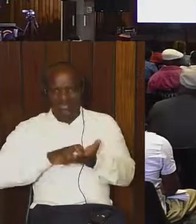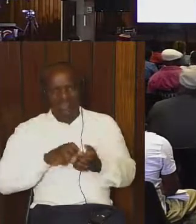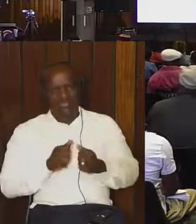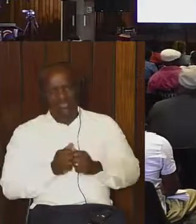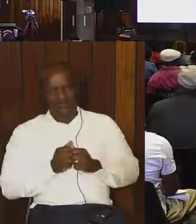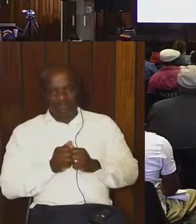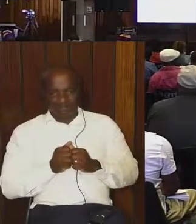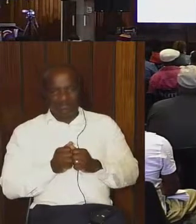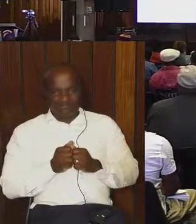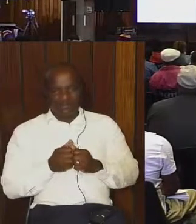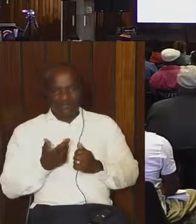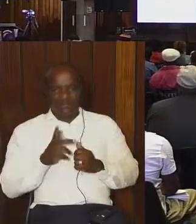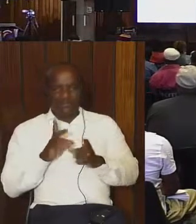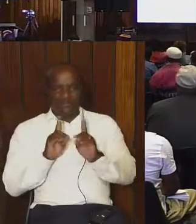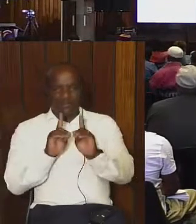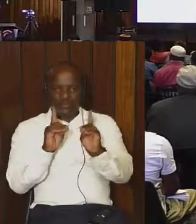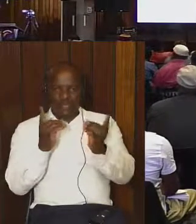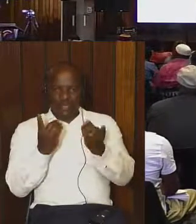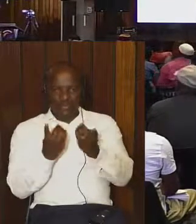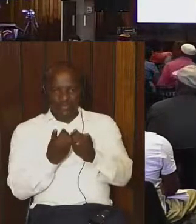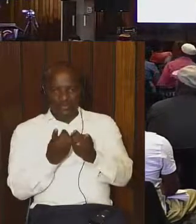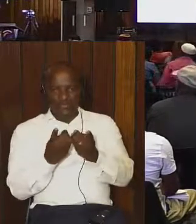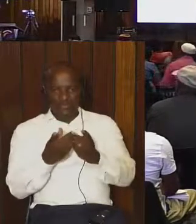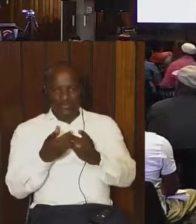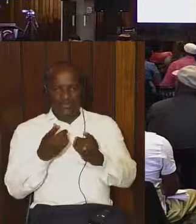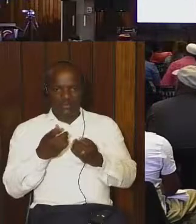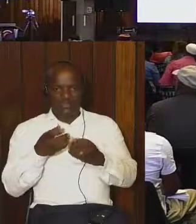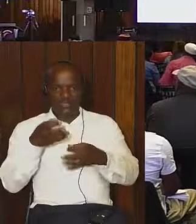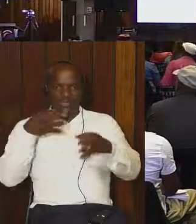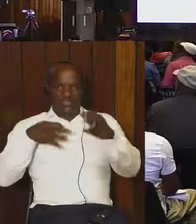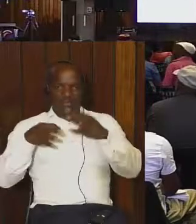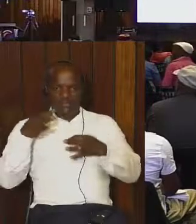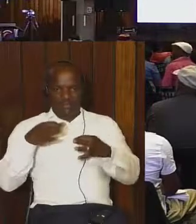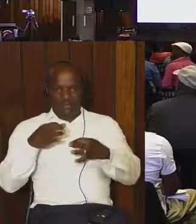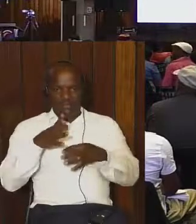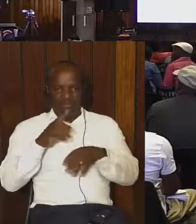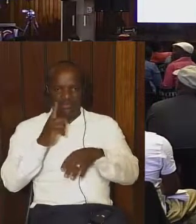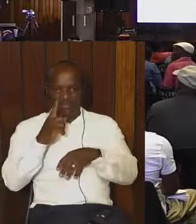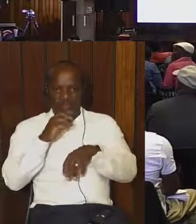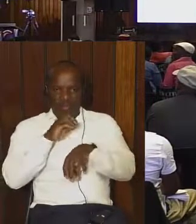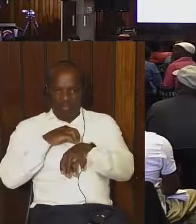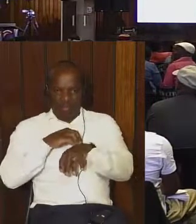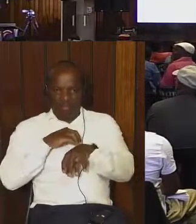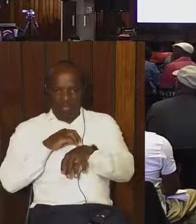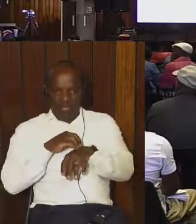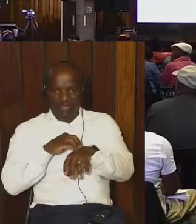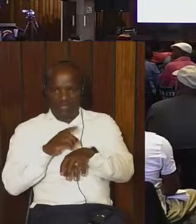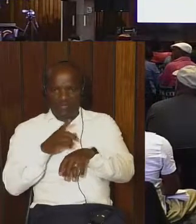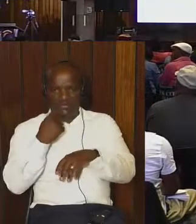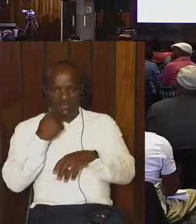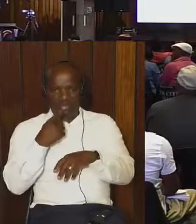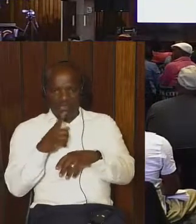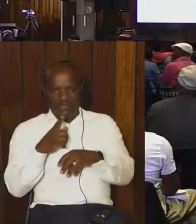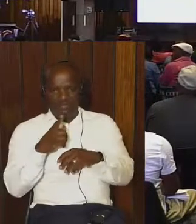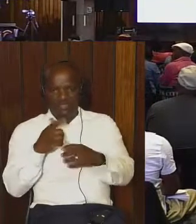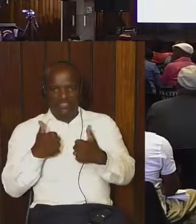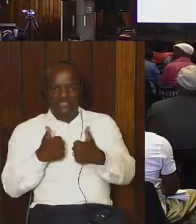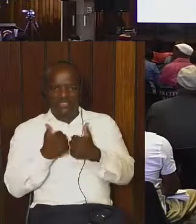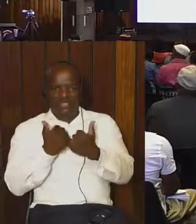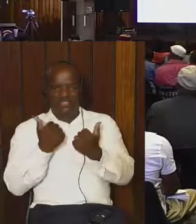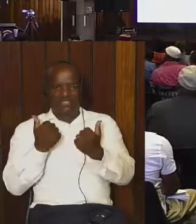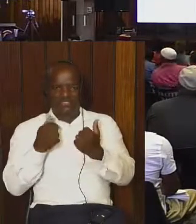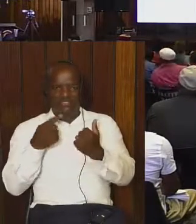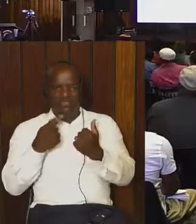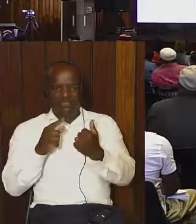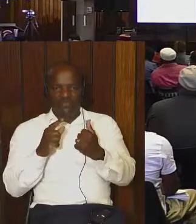actually, the department has indicated that there's only one problem that was actually an obstacle to give these children a